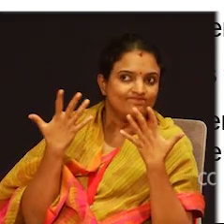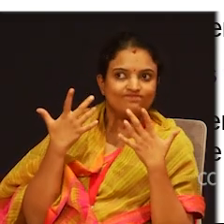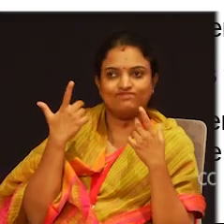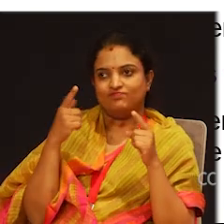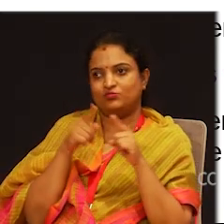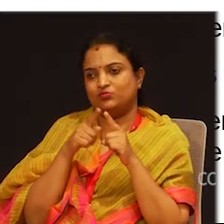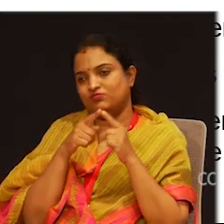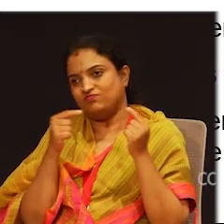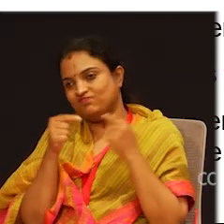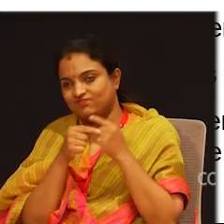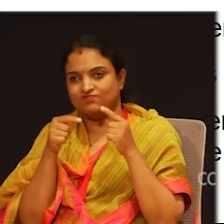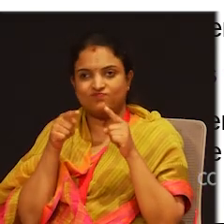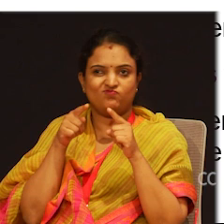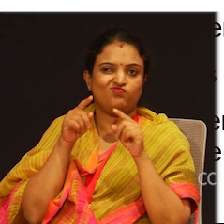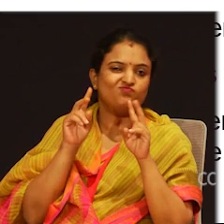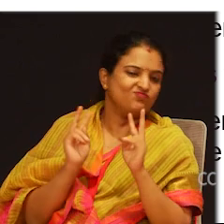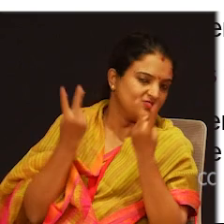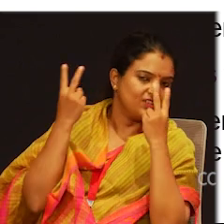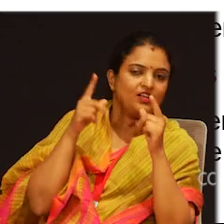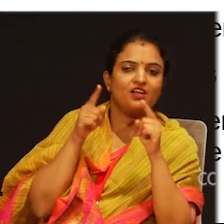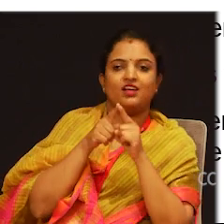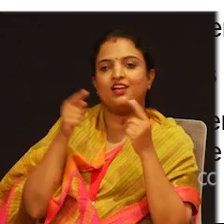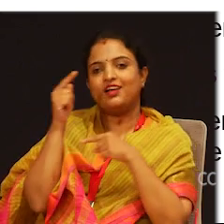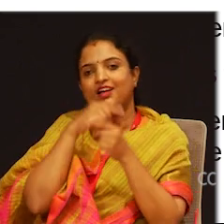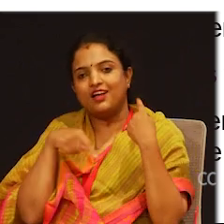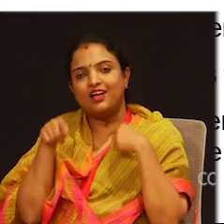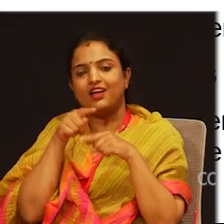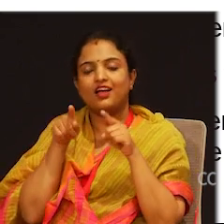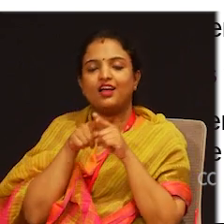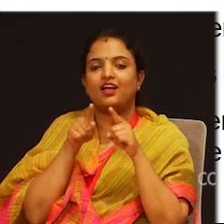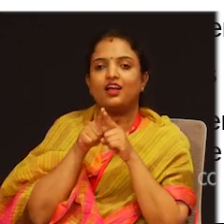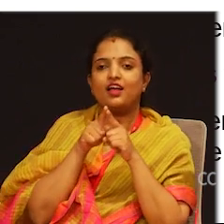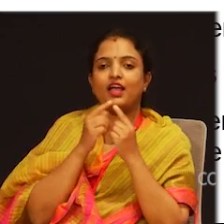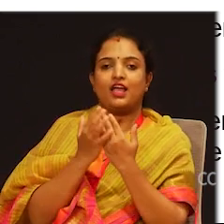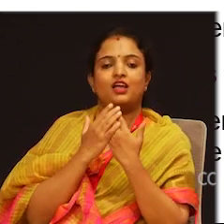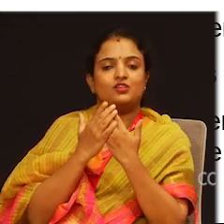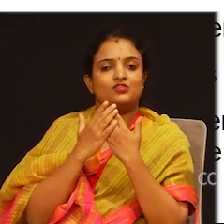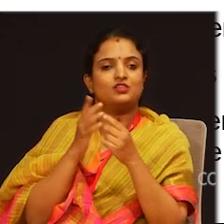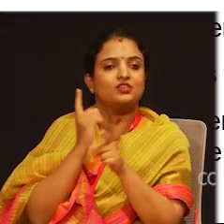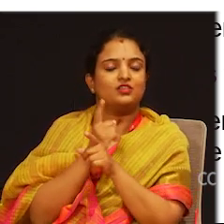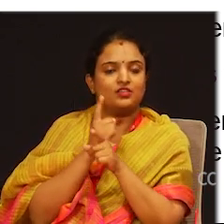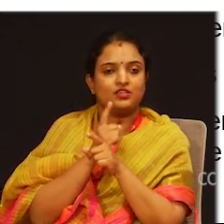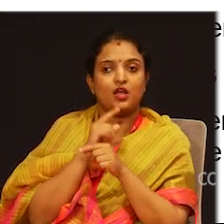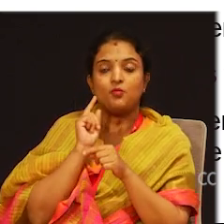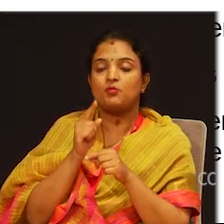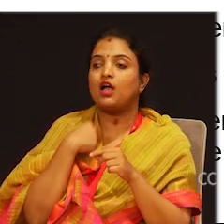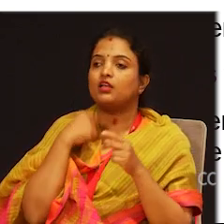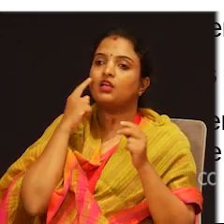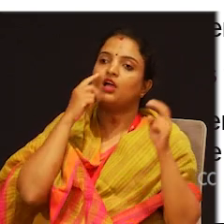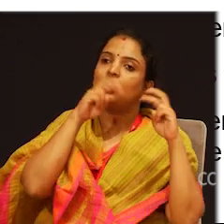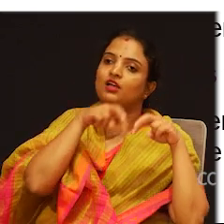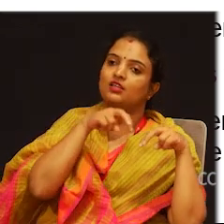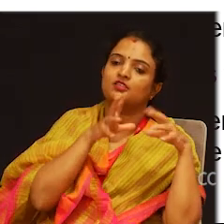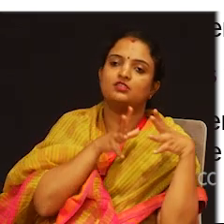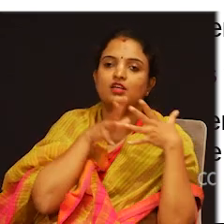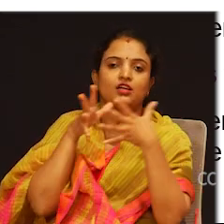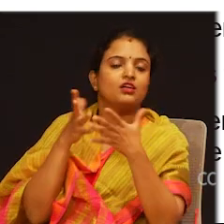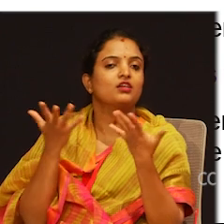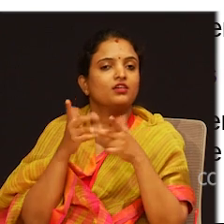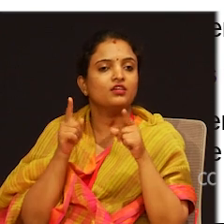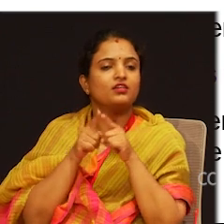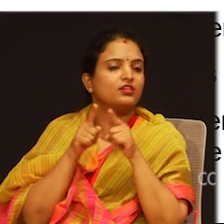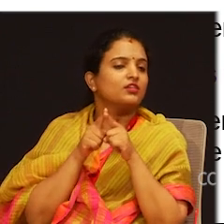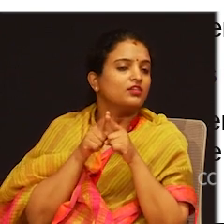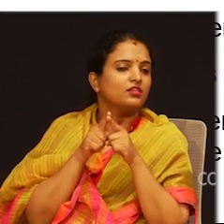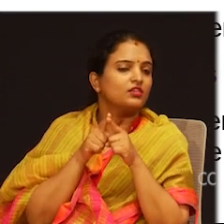educationists have done research. And you know what research globally tells us? Research globally tells us, and I will sum it up in